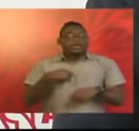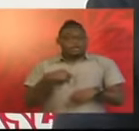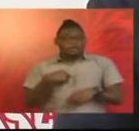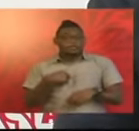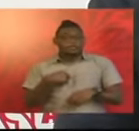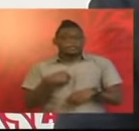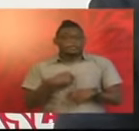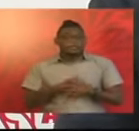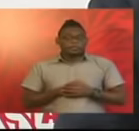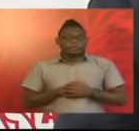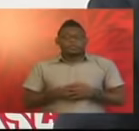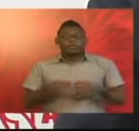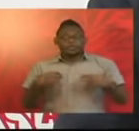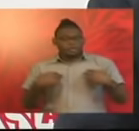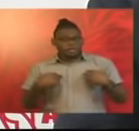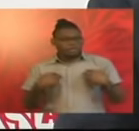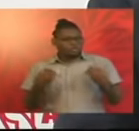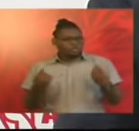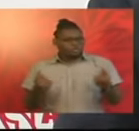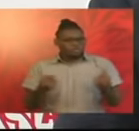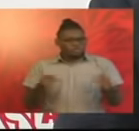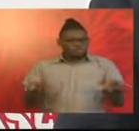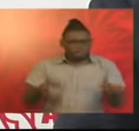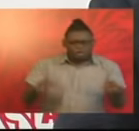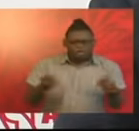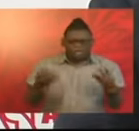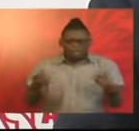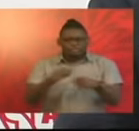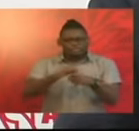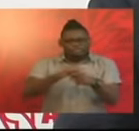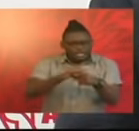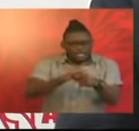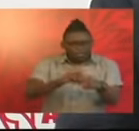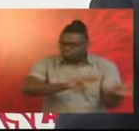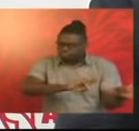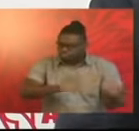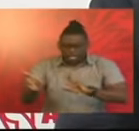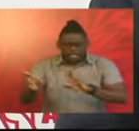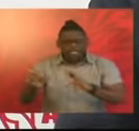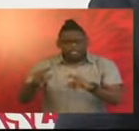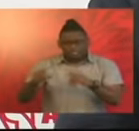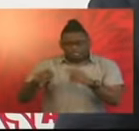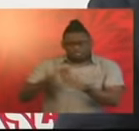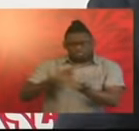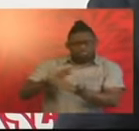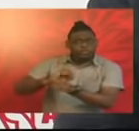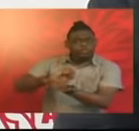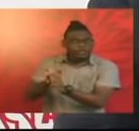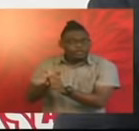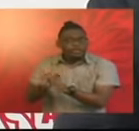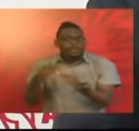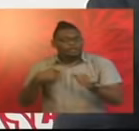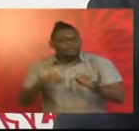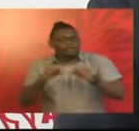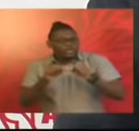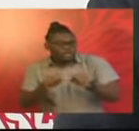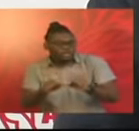of training in readiness for COVID-19, and we continue to for COVID-19 care, and we continue to